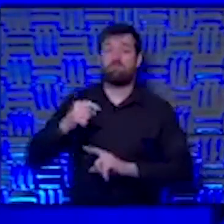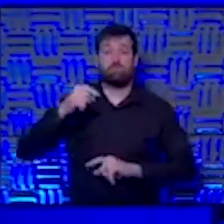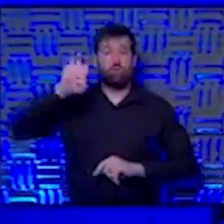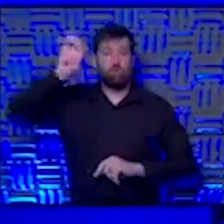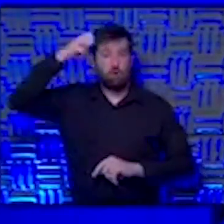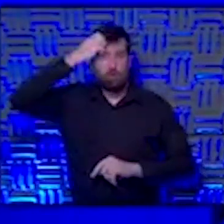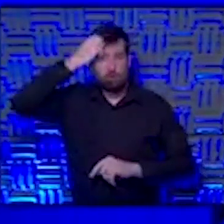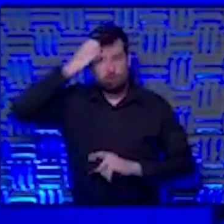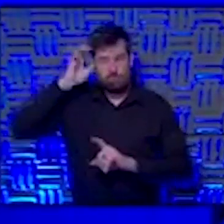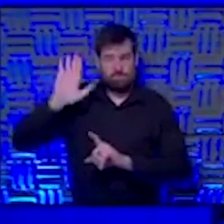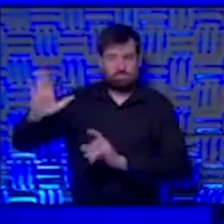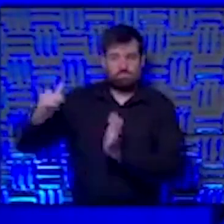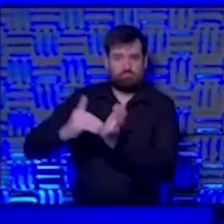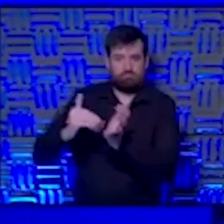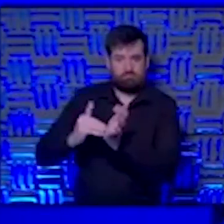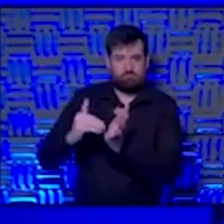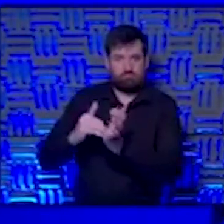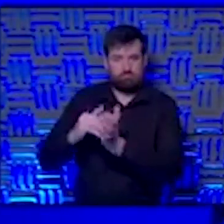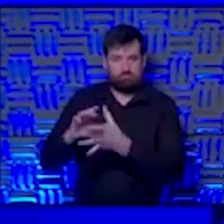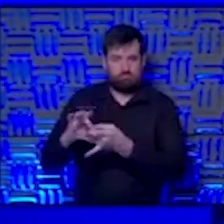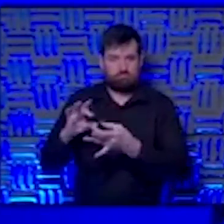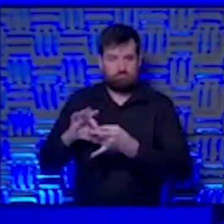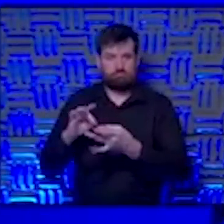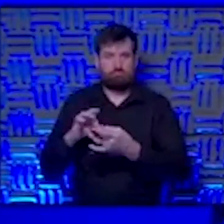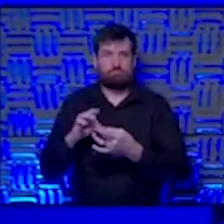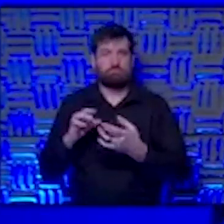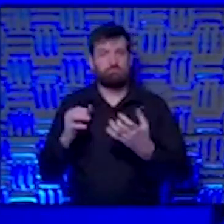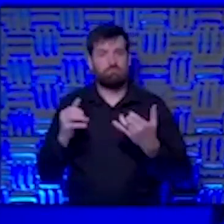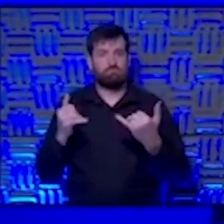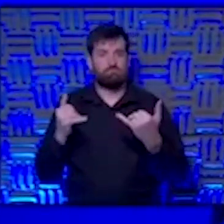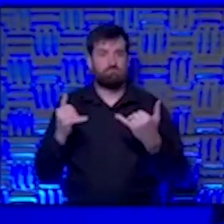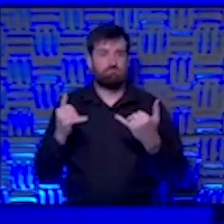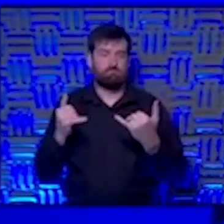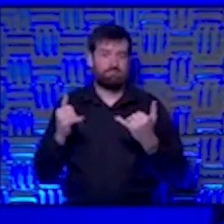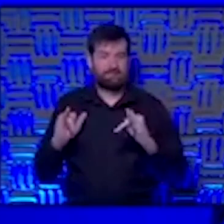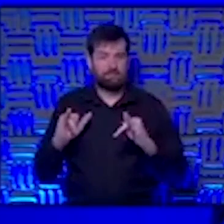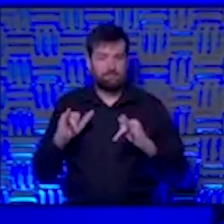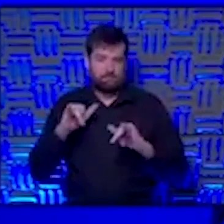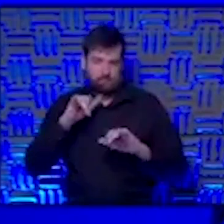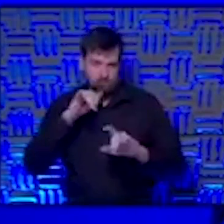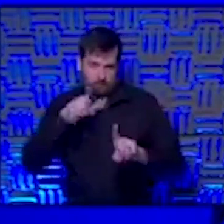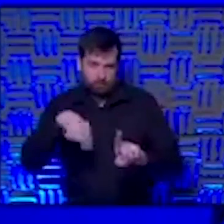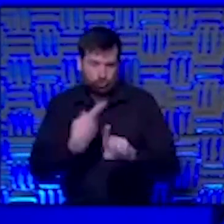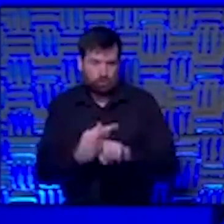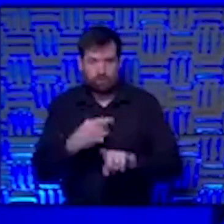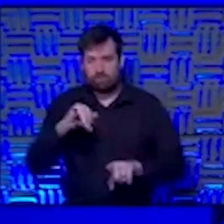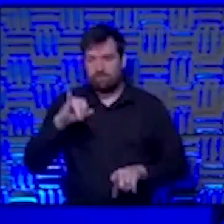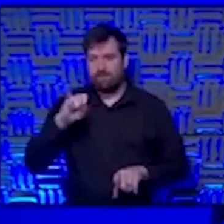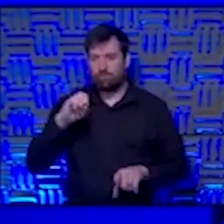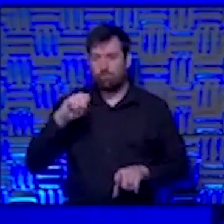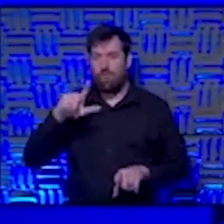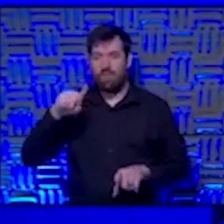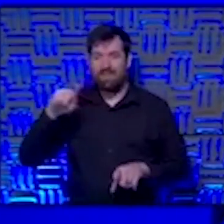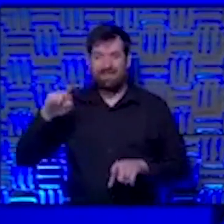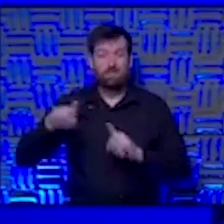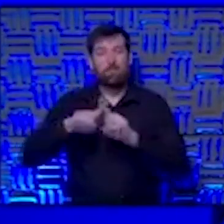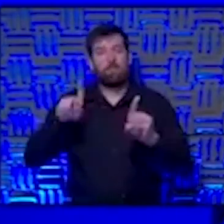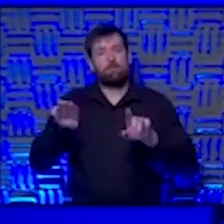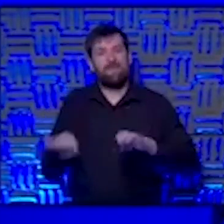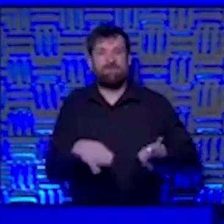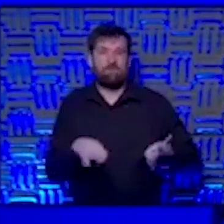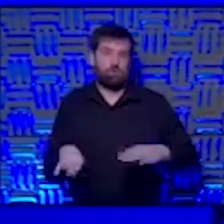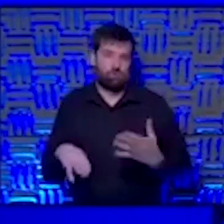the epidemiologists and scientists are saying a lot of this is still driven not just by the isolate, but by behavior. And we've talked about